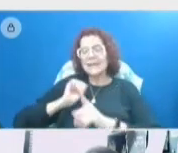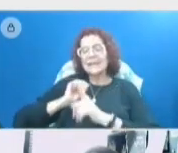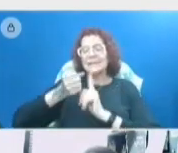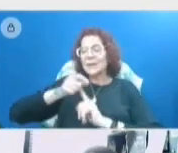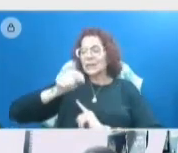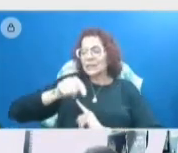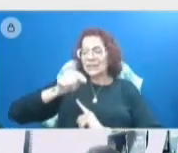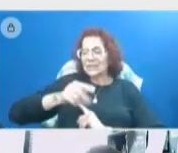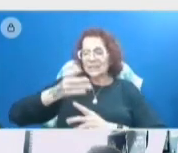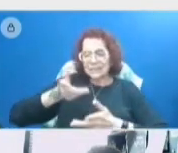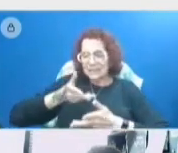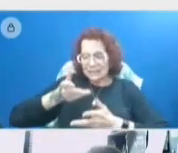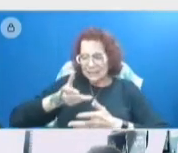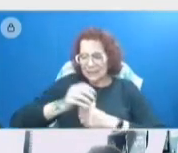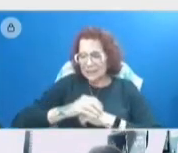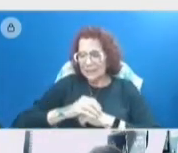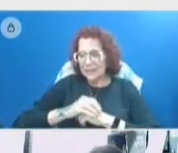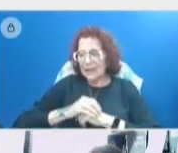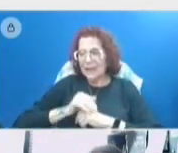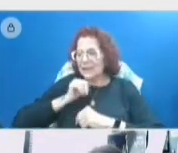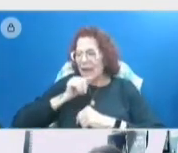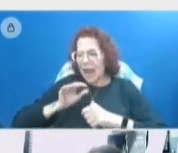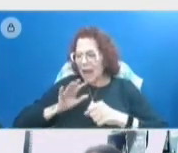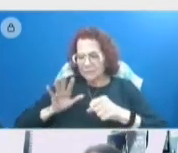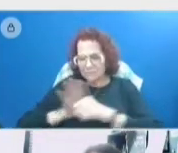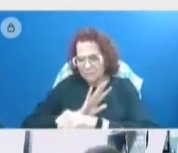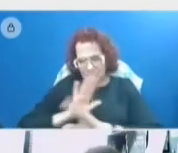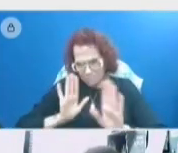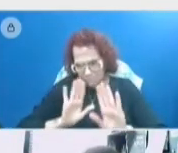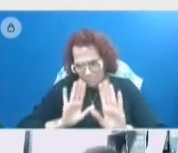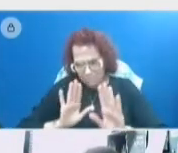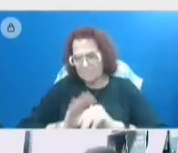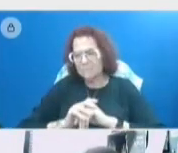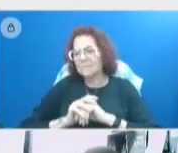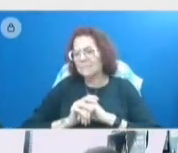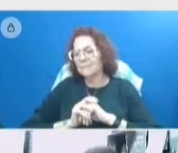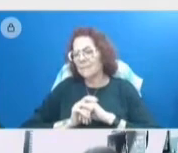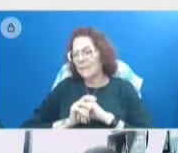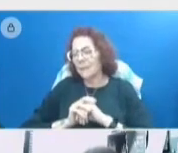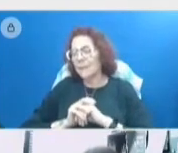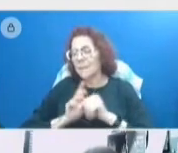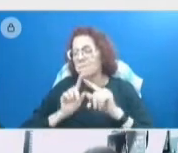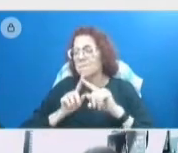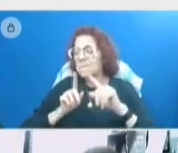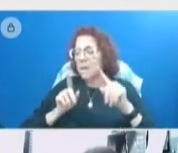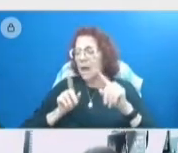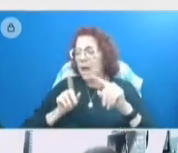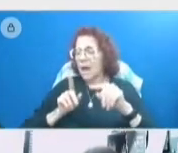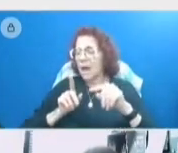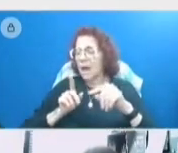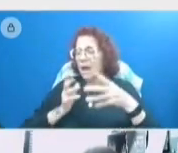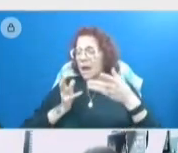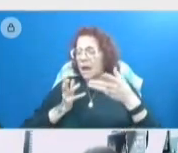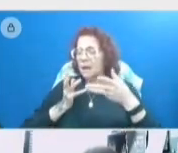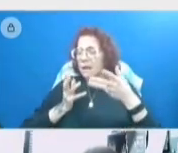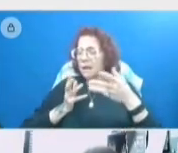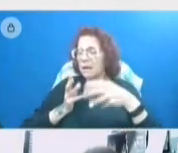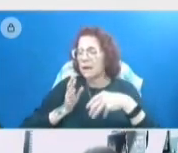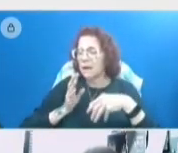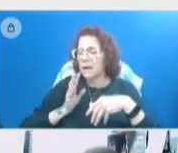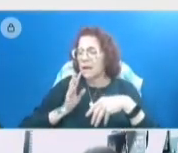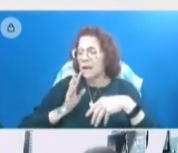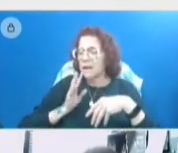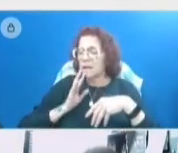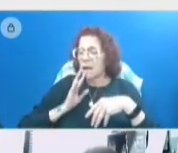certainly not in total, and that was supposed to be a bipartisan or nonpartisan group. I think